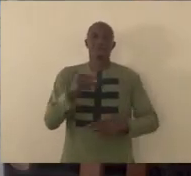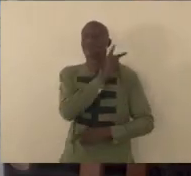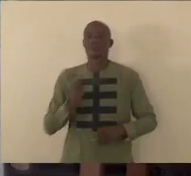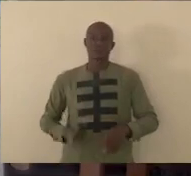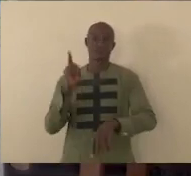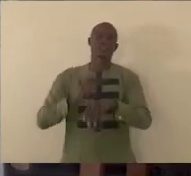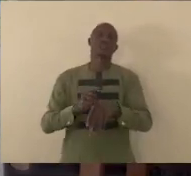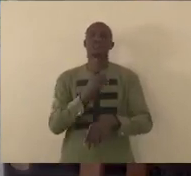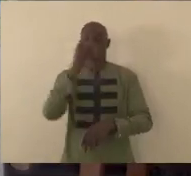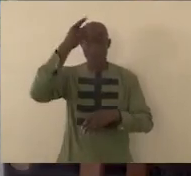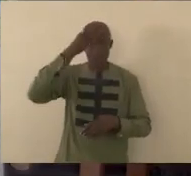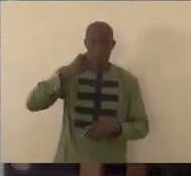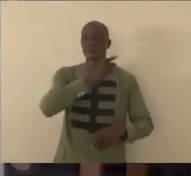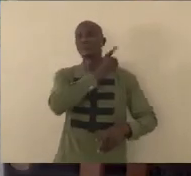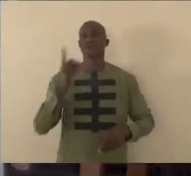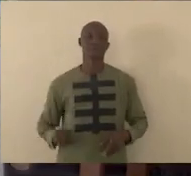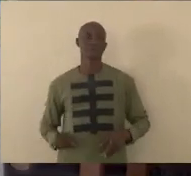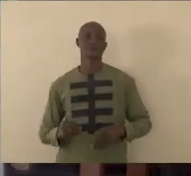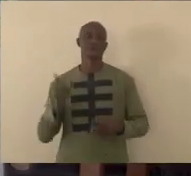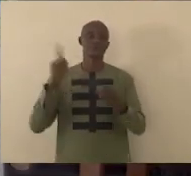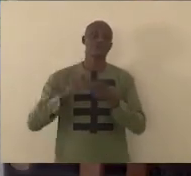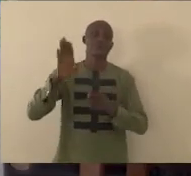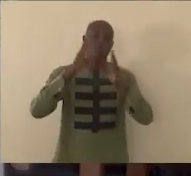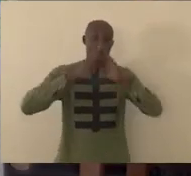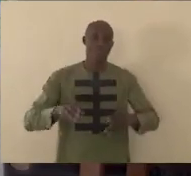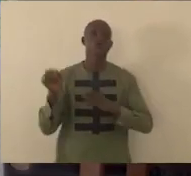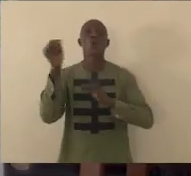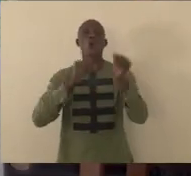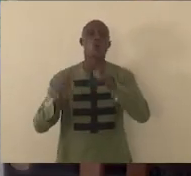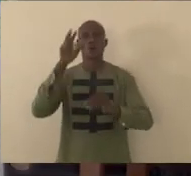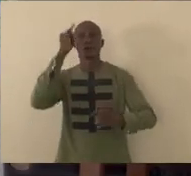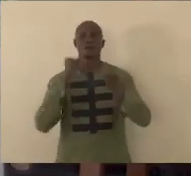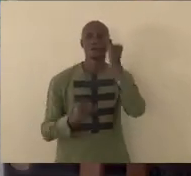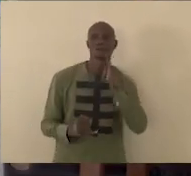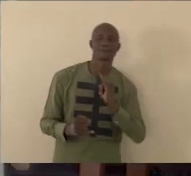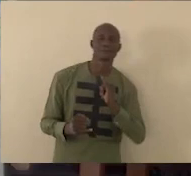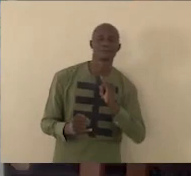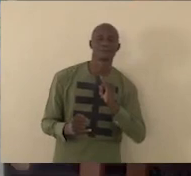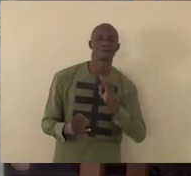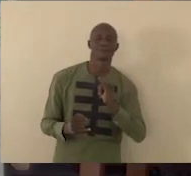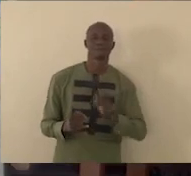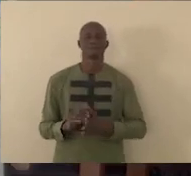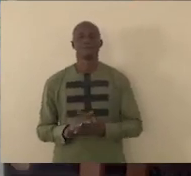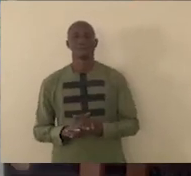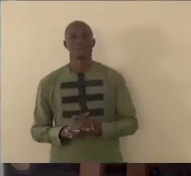they shouted, "To your tents, O Israel." That's the origin. To your tents, O